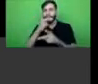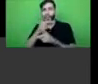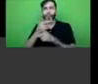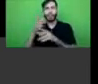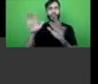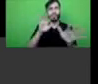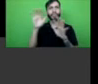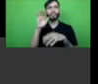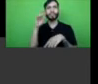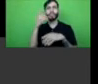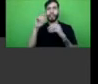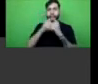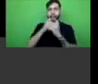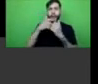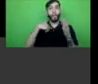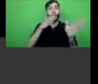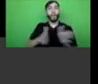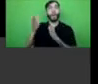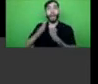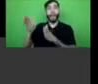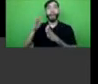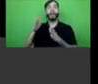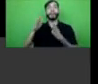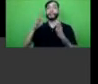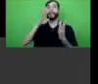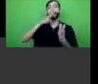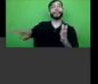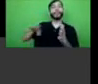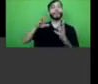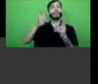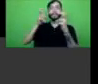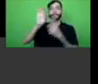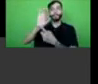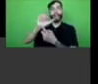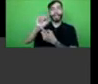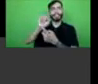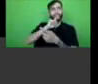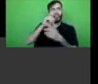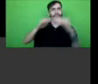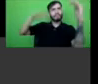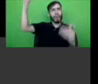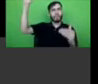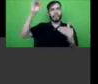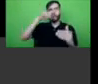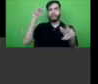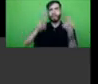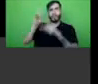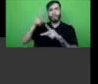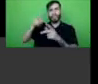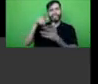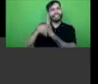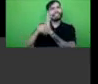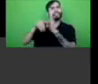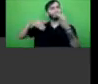the fact that a disproportionate number of Black people killed by the police